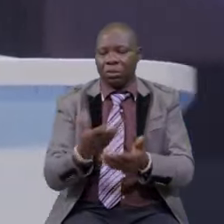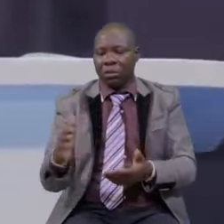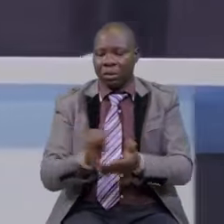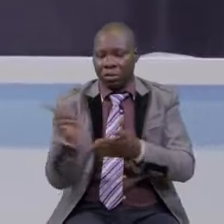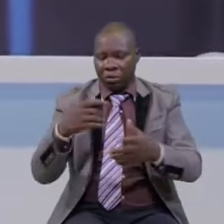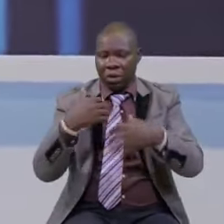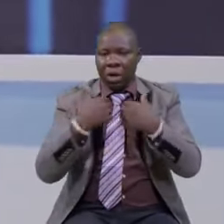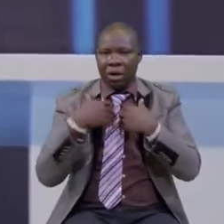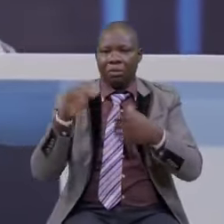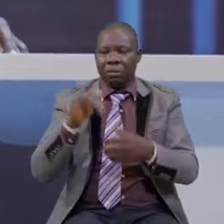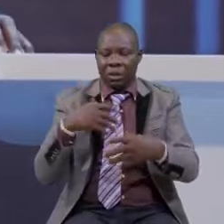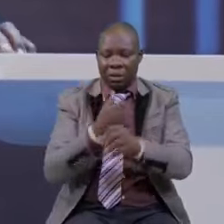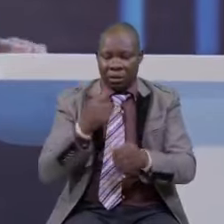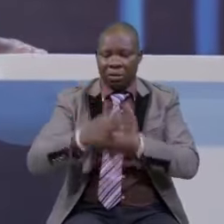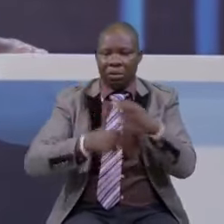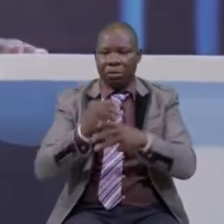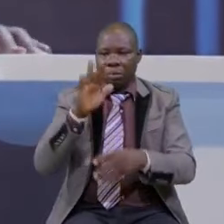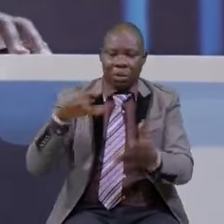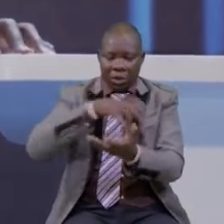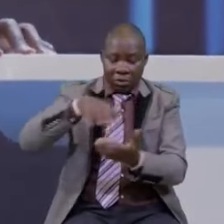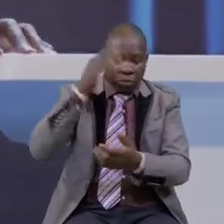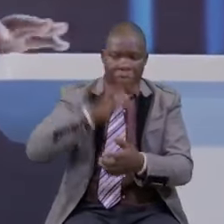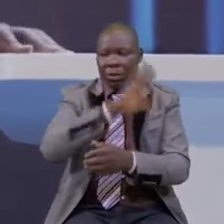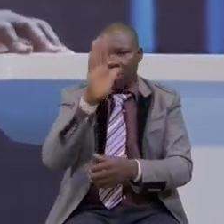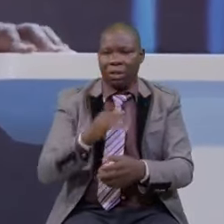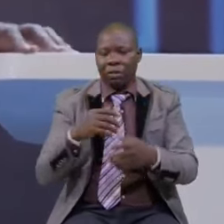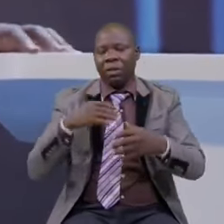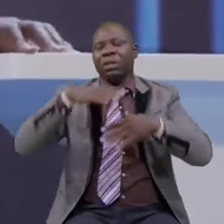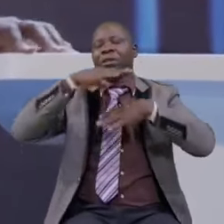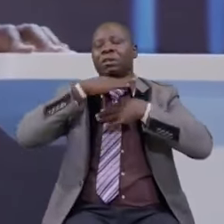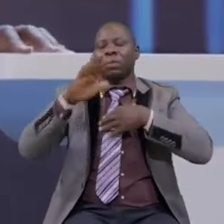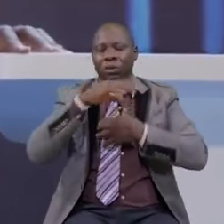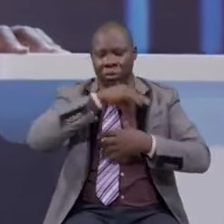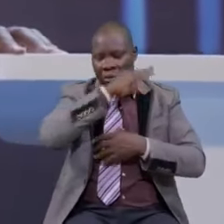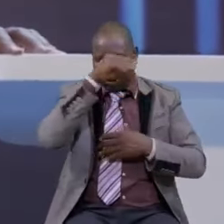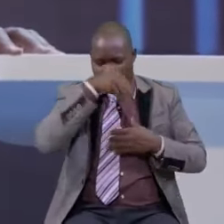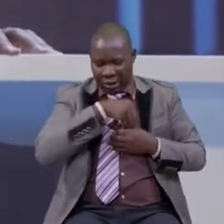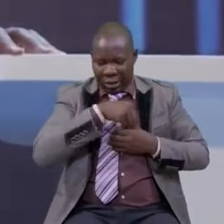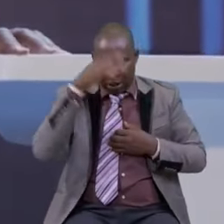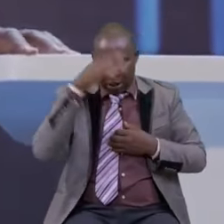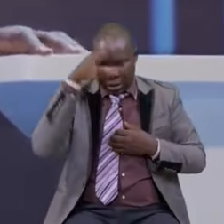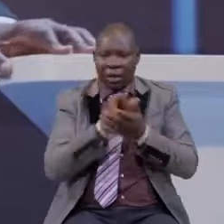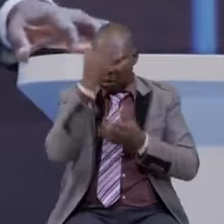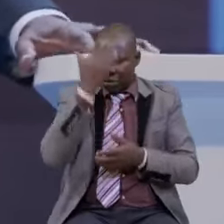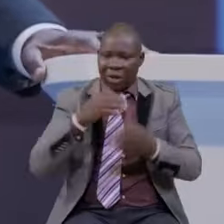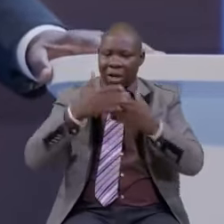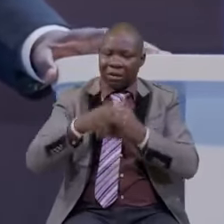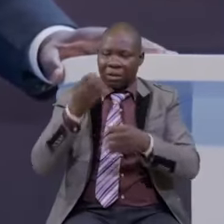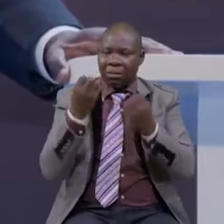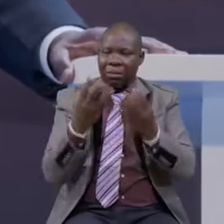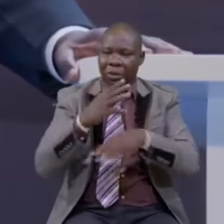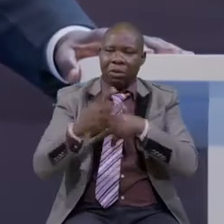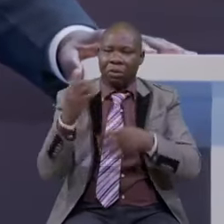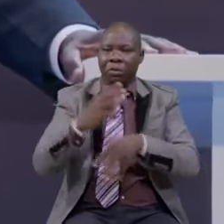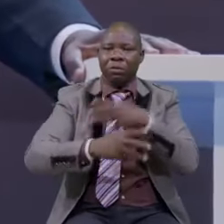by storm, they'll never satisfy your inner man. That's why, after many of them have done these